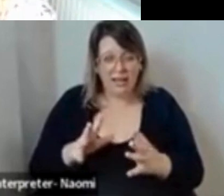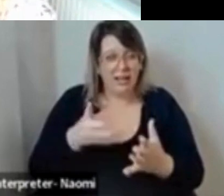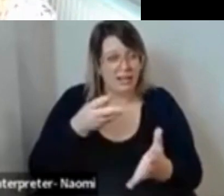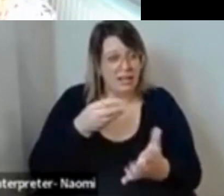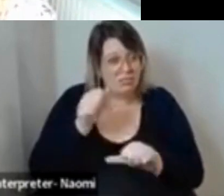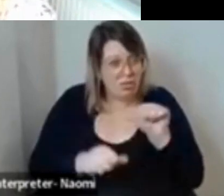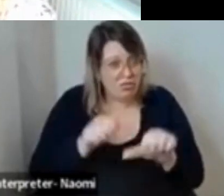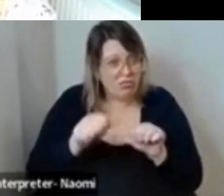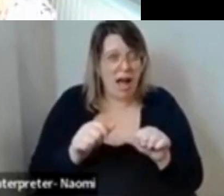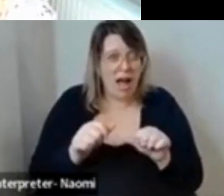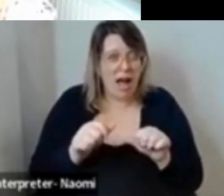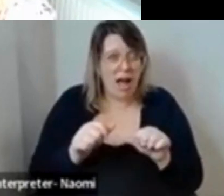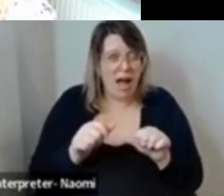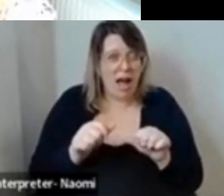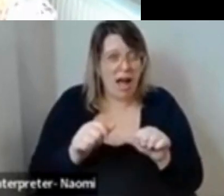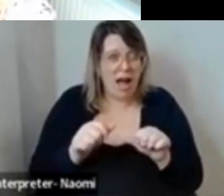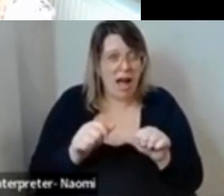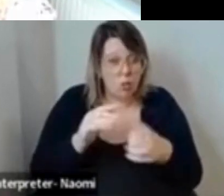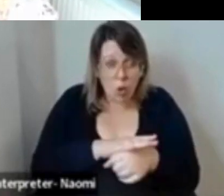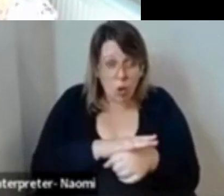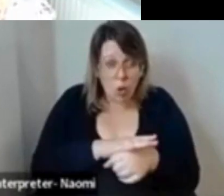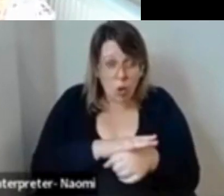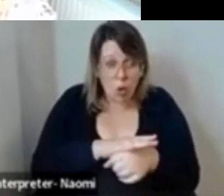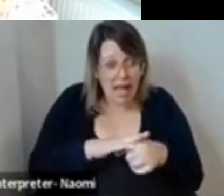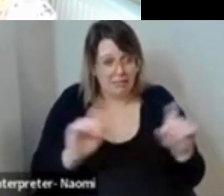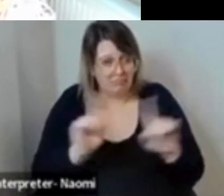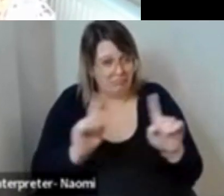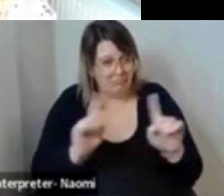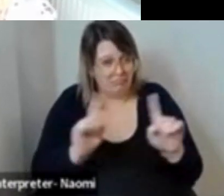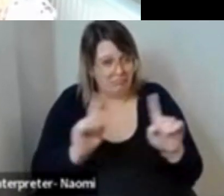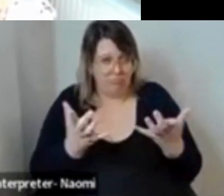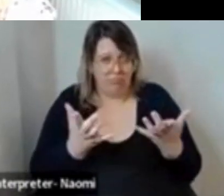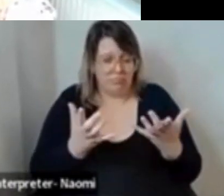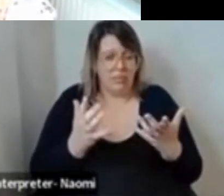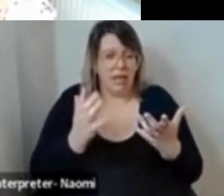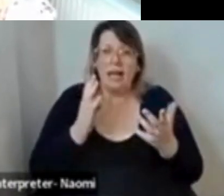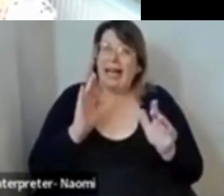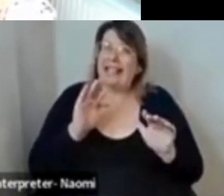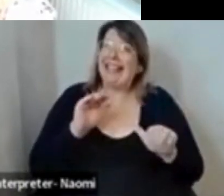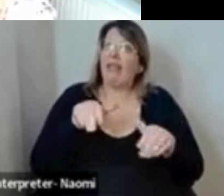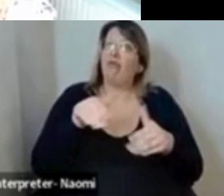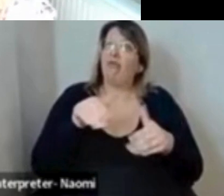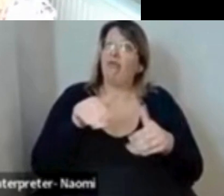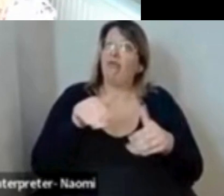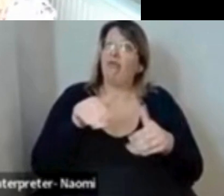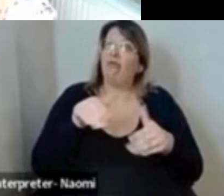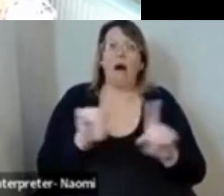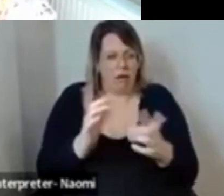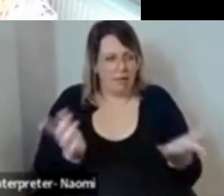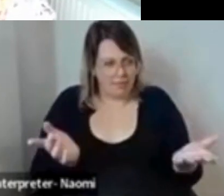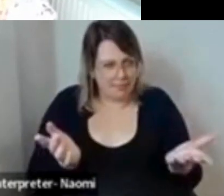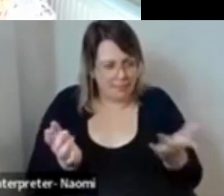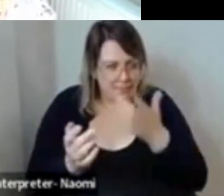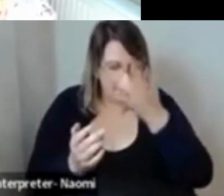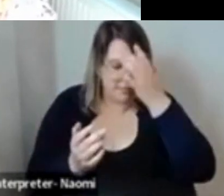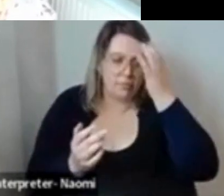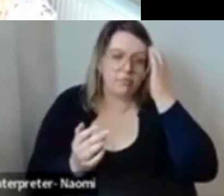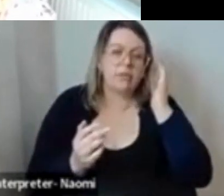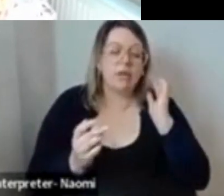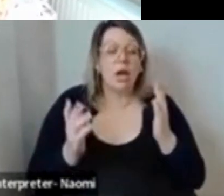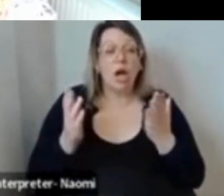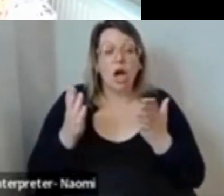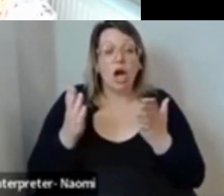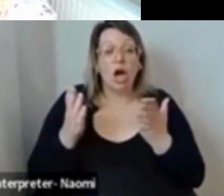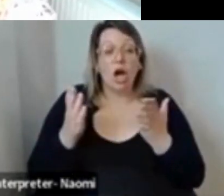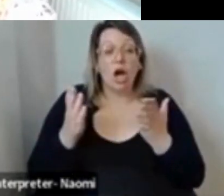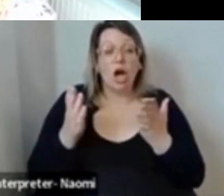that you're operating in that's affecting that deliverability of the programme. More generally, the Arts Council